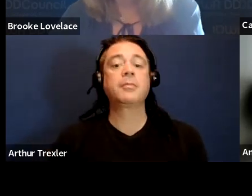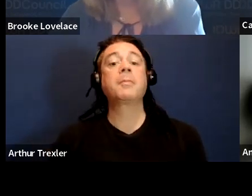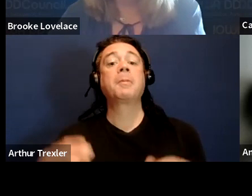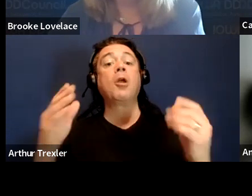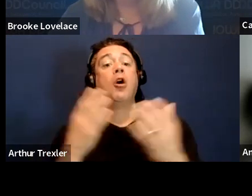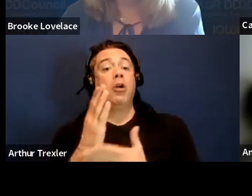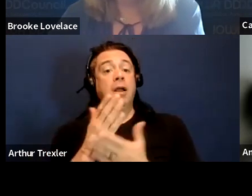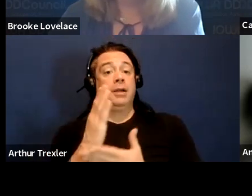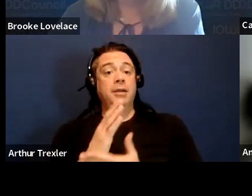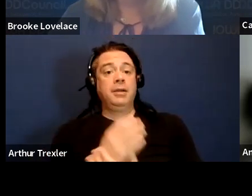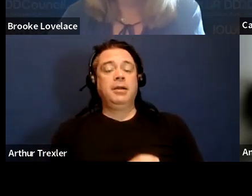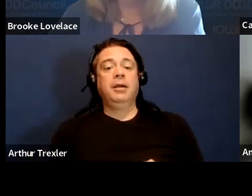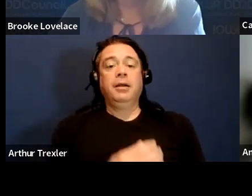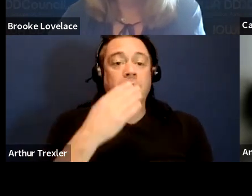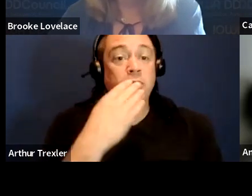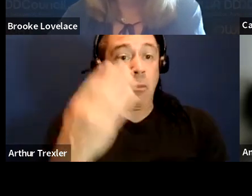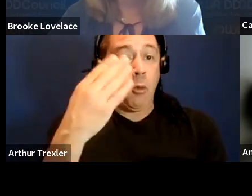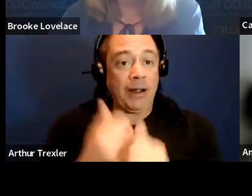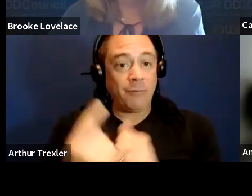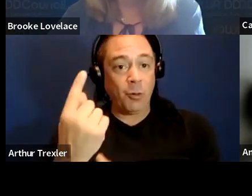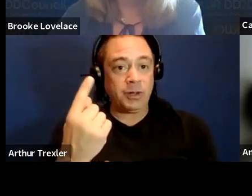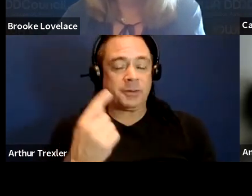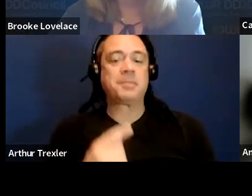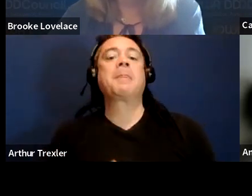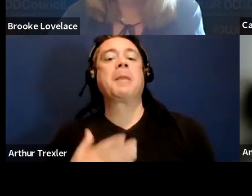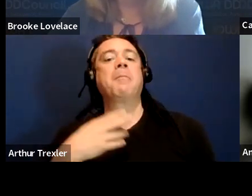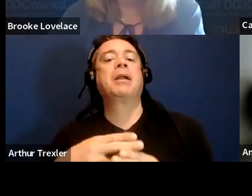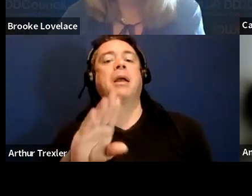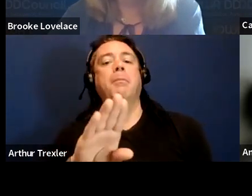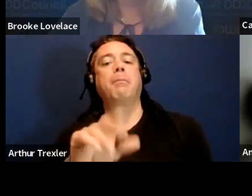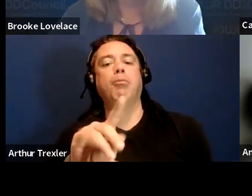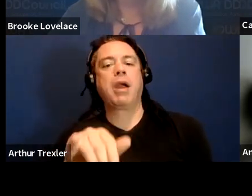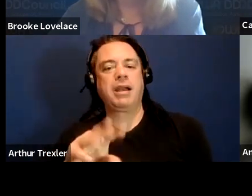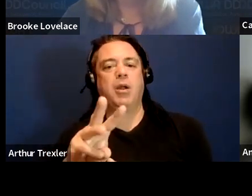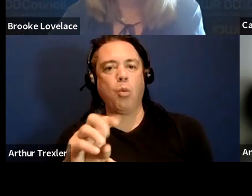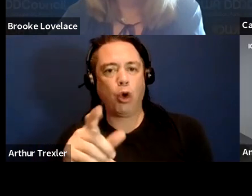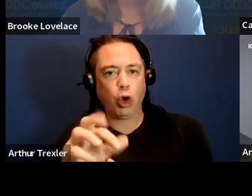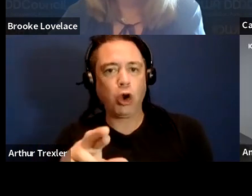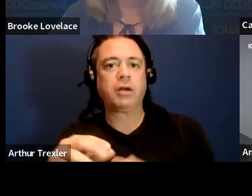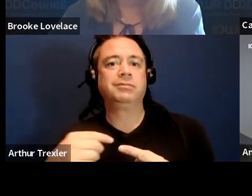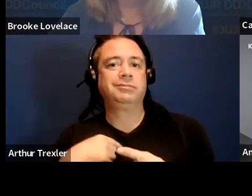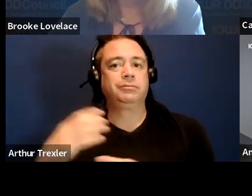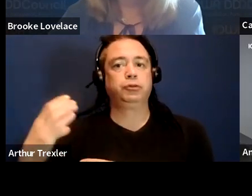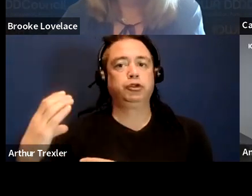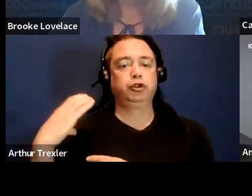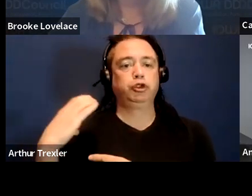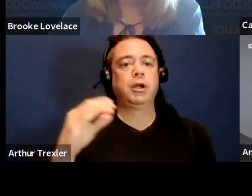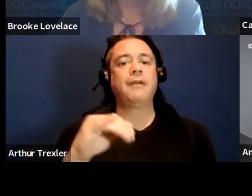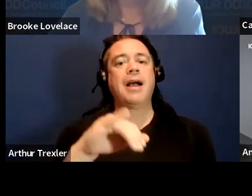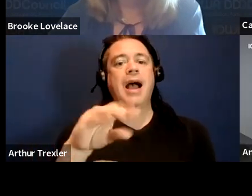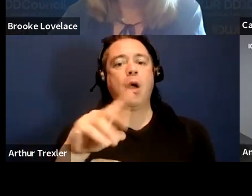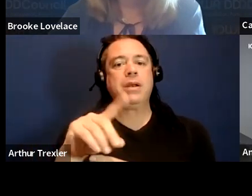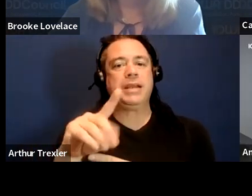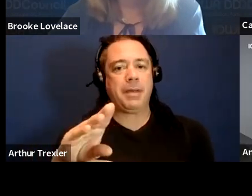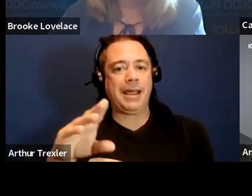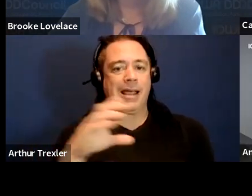Alrighty. Good morning, everybody. My name is Brady Werger. I am currently the chair for the Iowa DD Council.